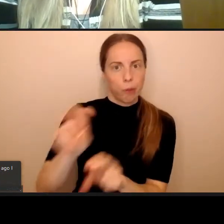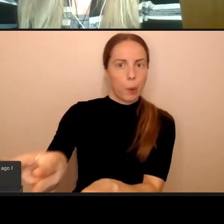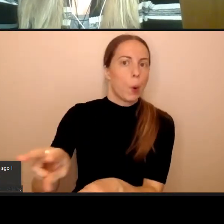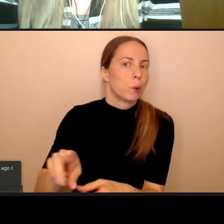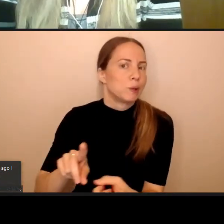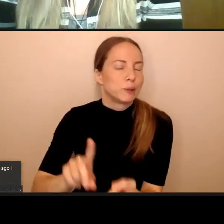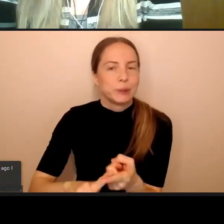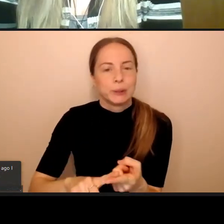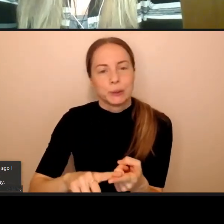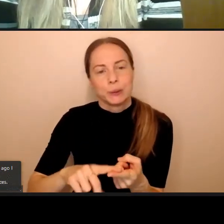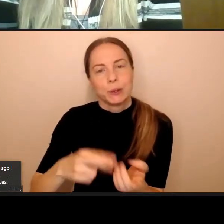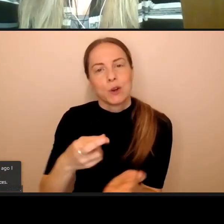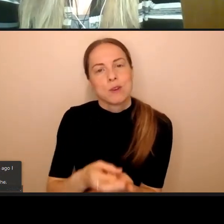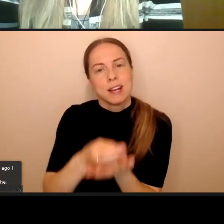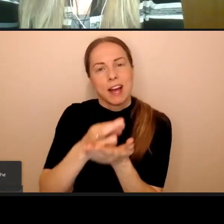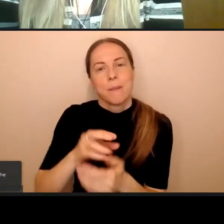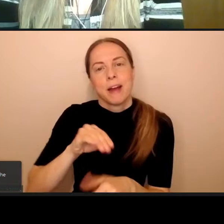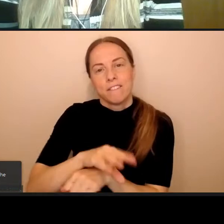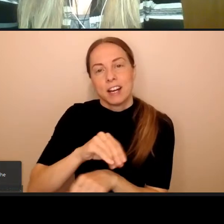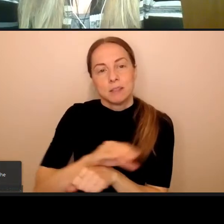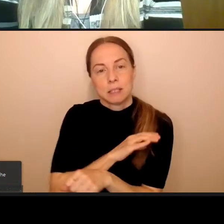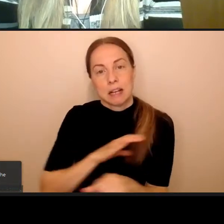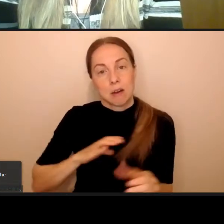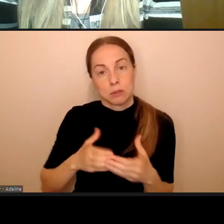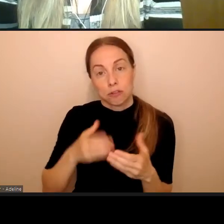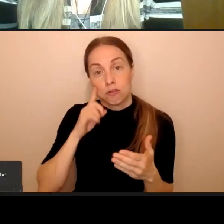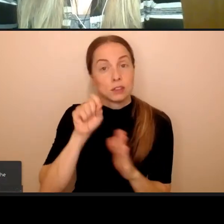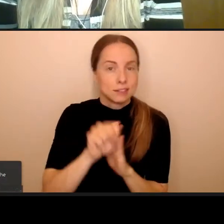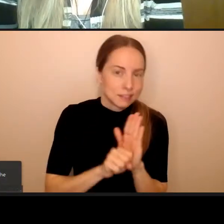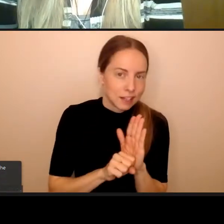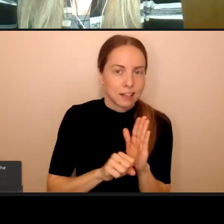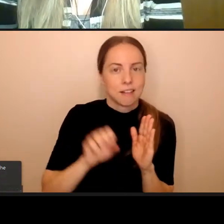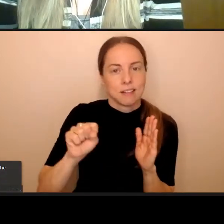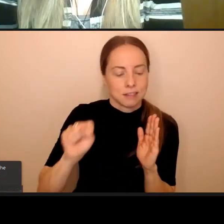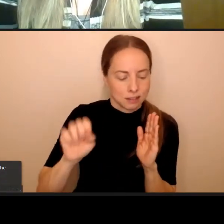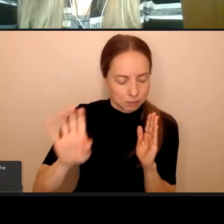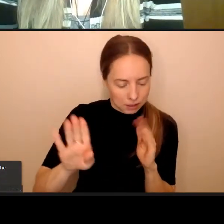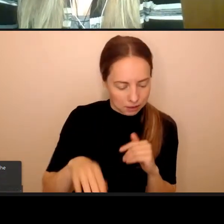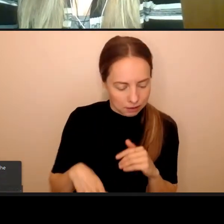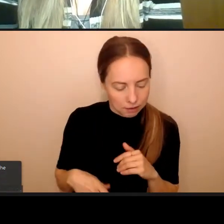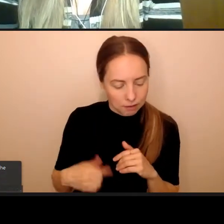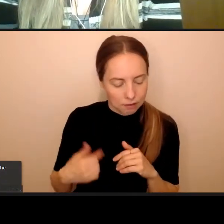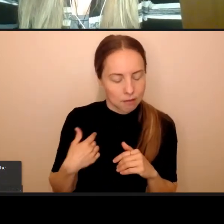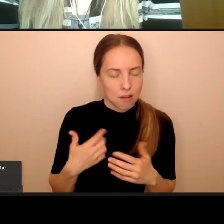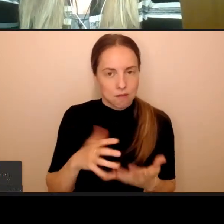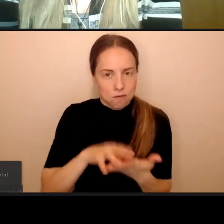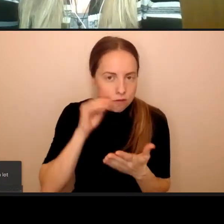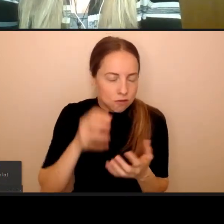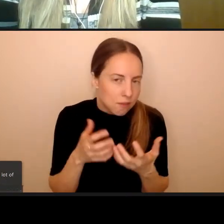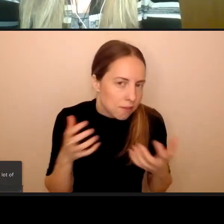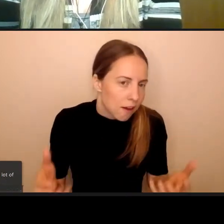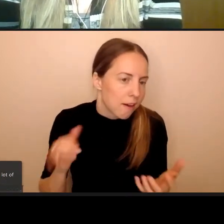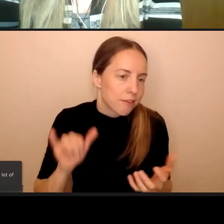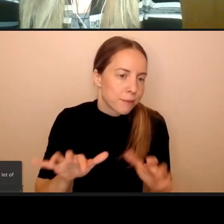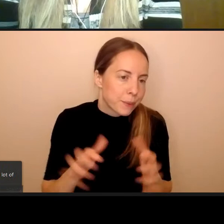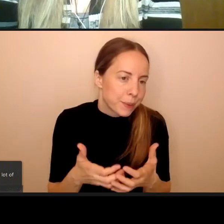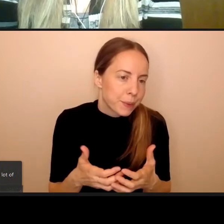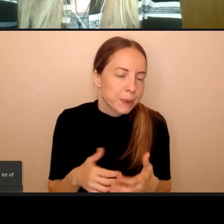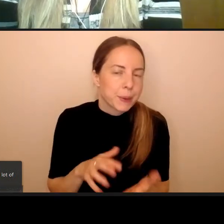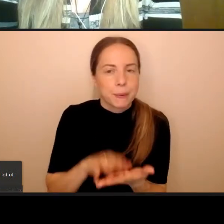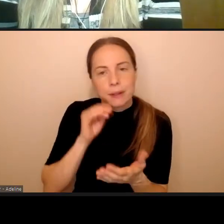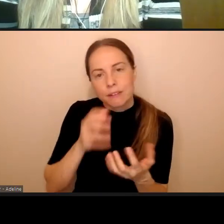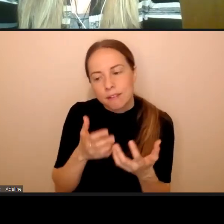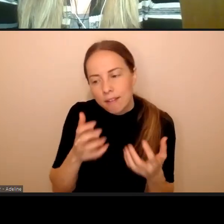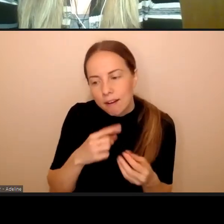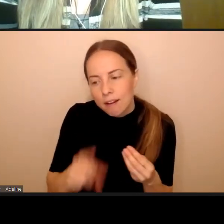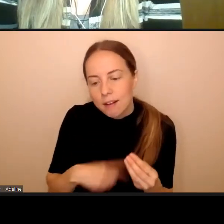Advisement Council for State Services for the Blind, and I learned a lot by being on that committee and being on that group, and learned a lot about the politics and